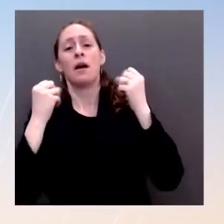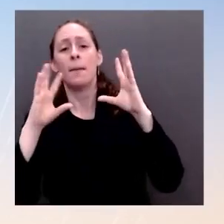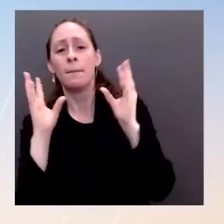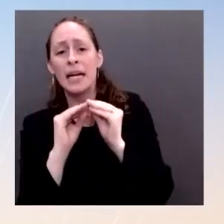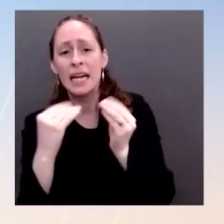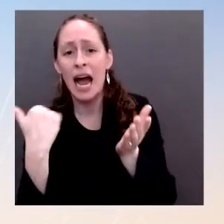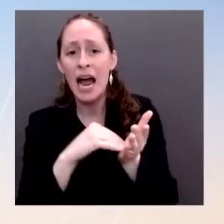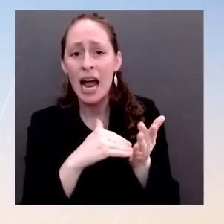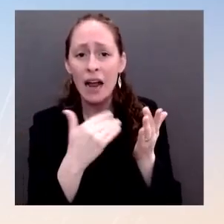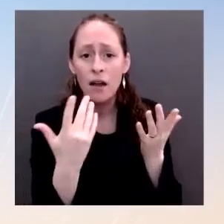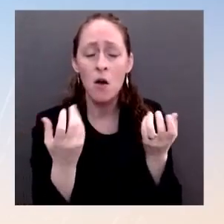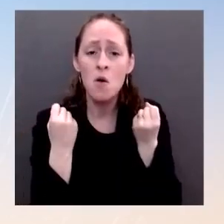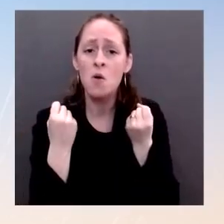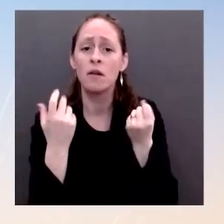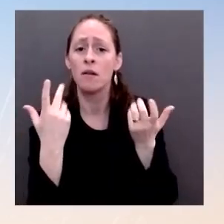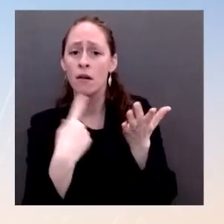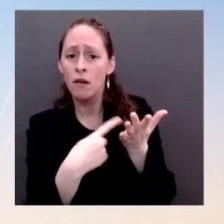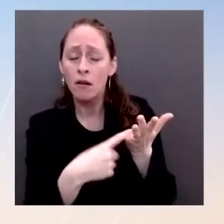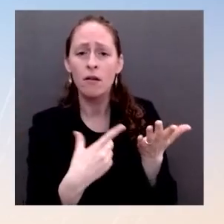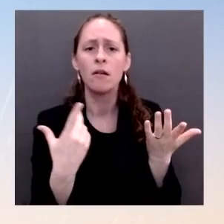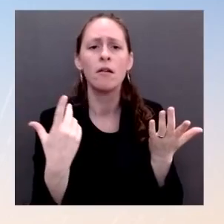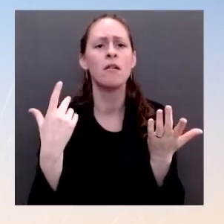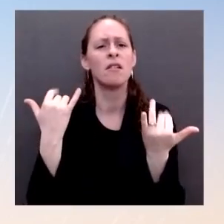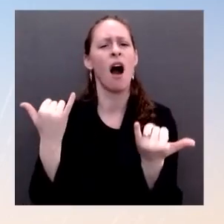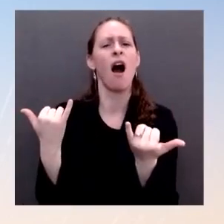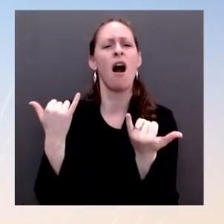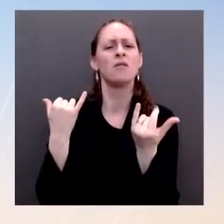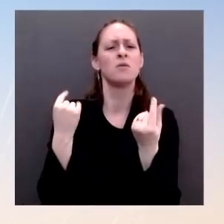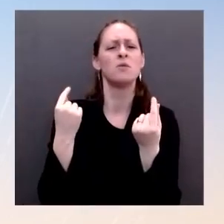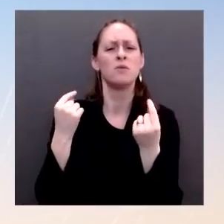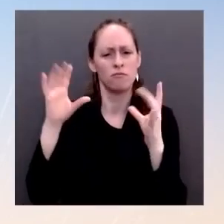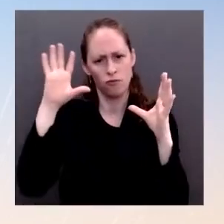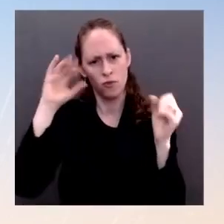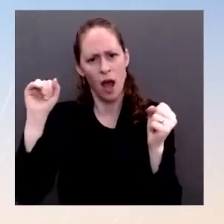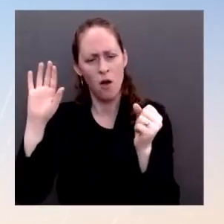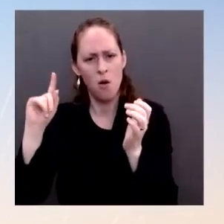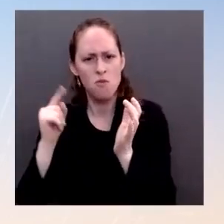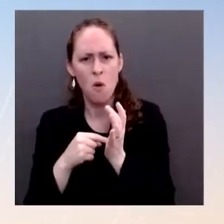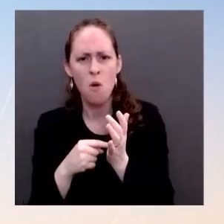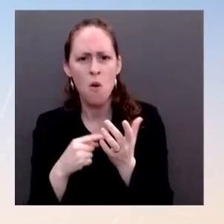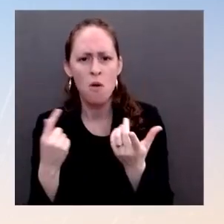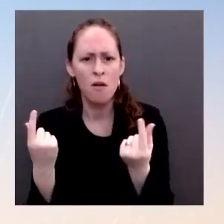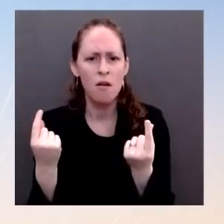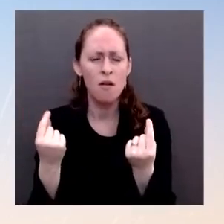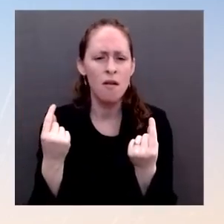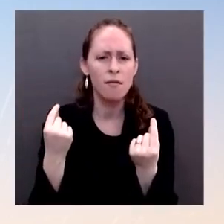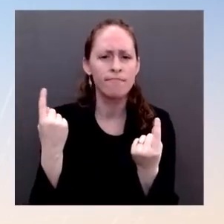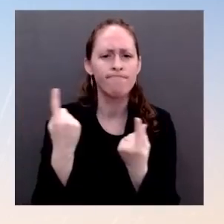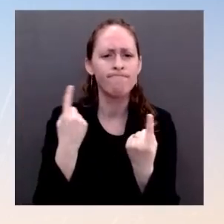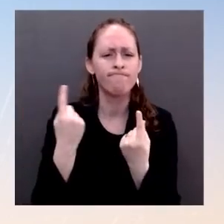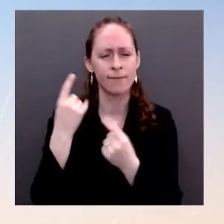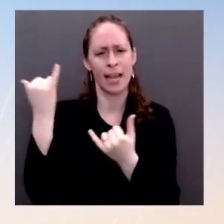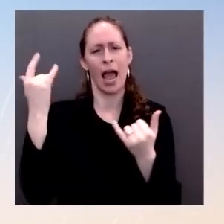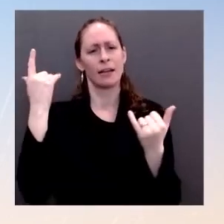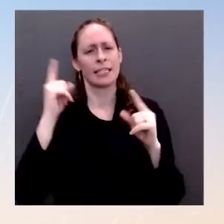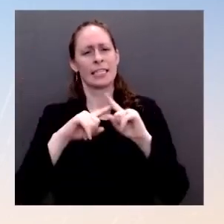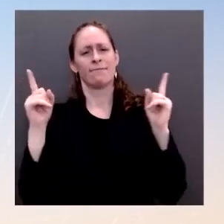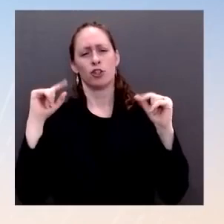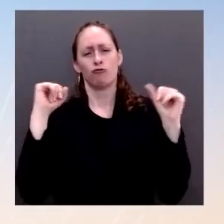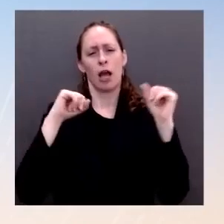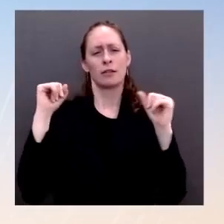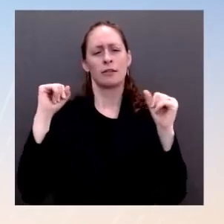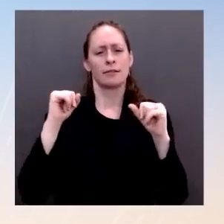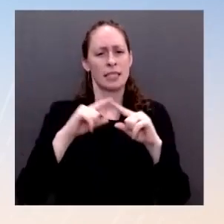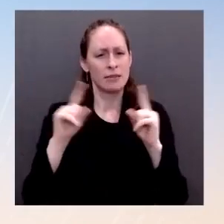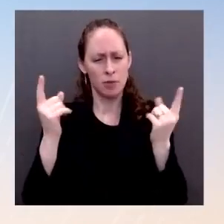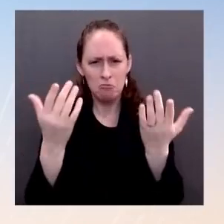a new strategy as it relates to reaching out to the American public? Well, the president can walk and chew gum at the same time. I think what people can expect